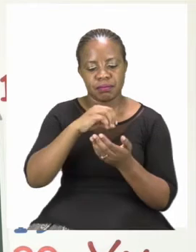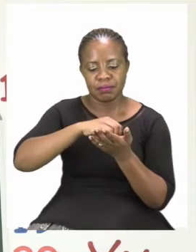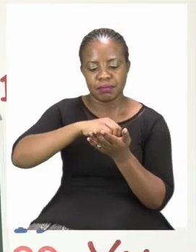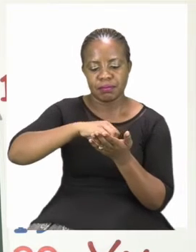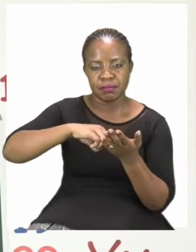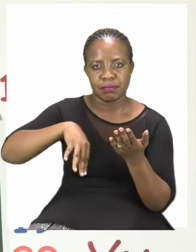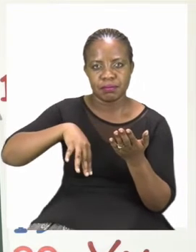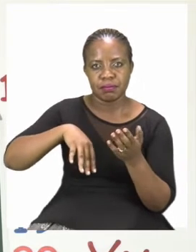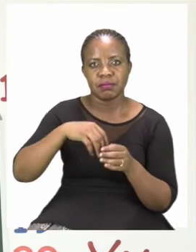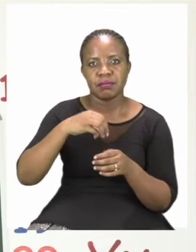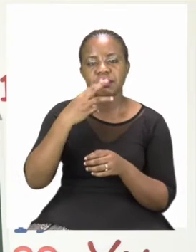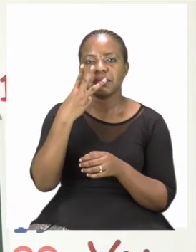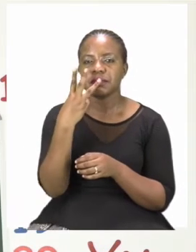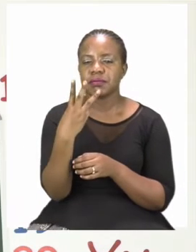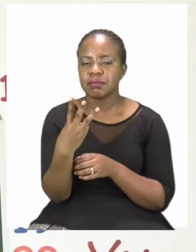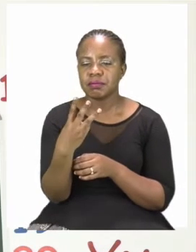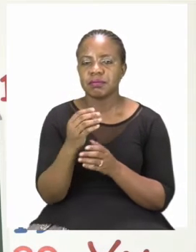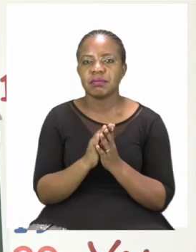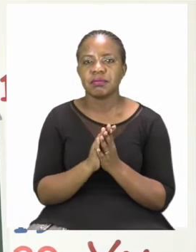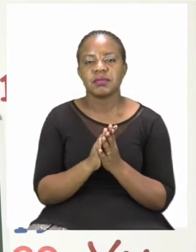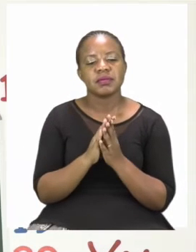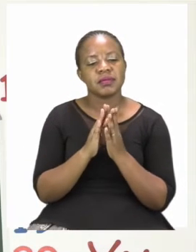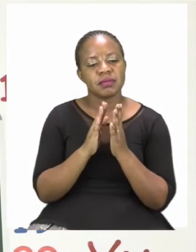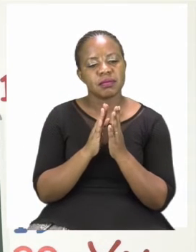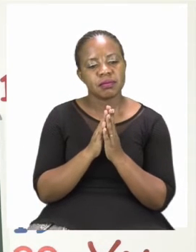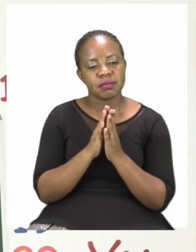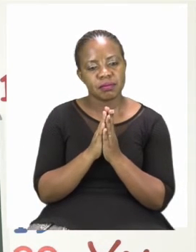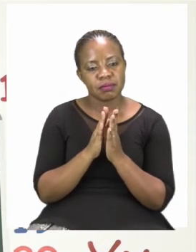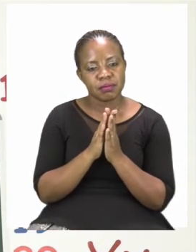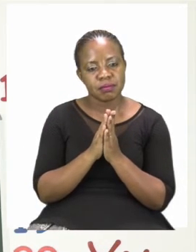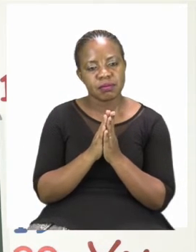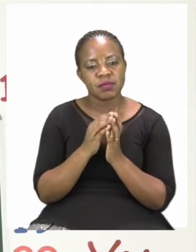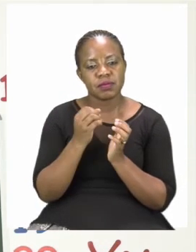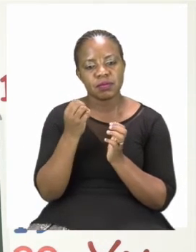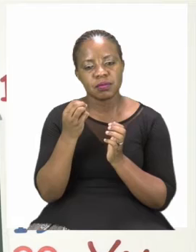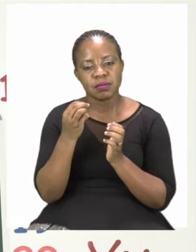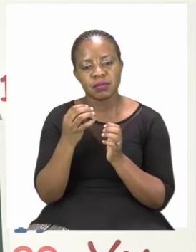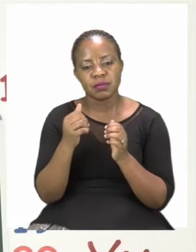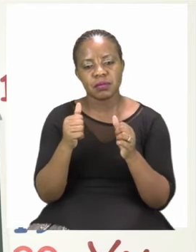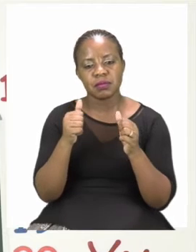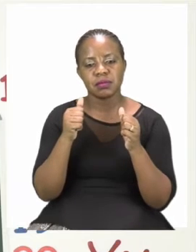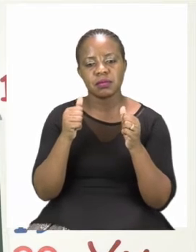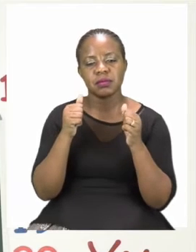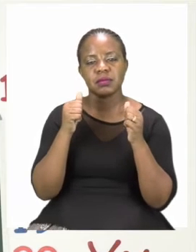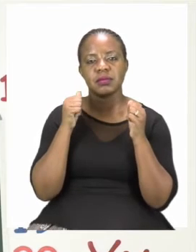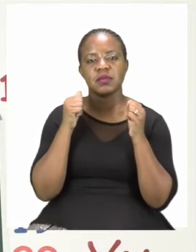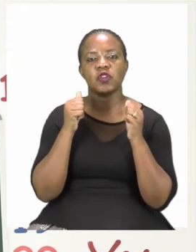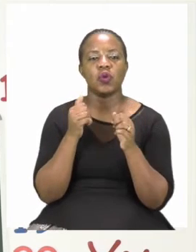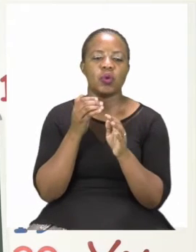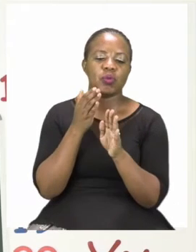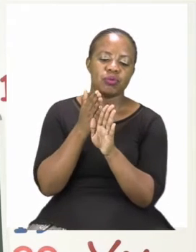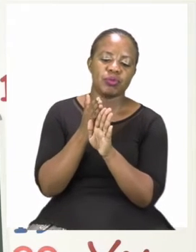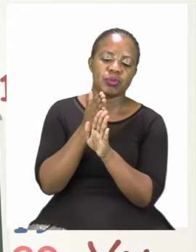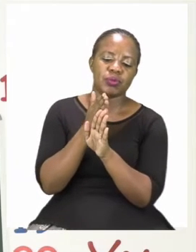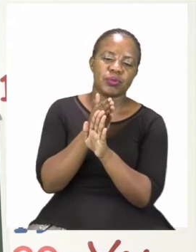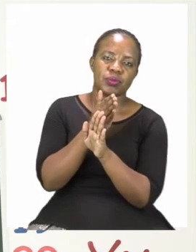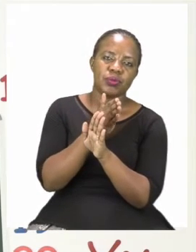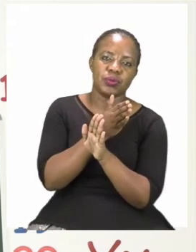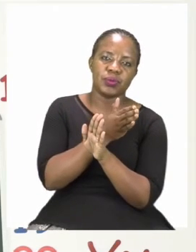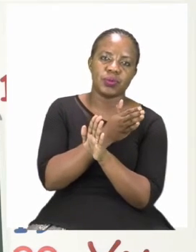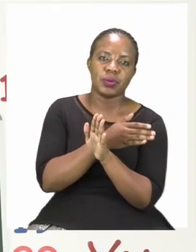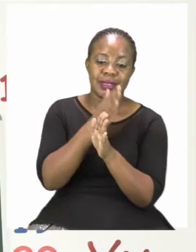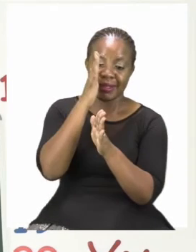in between our fingers, on our wrists, and make sure that your